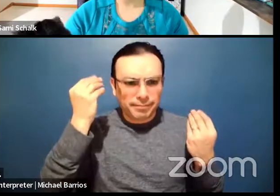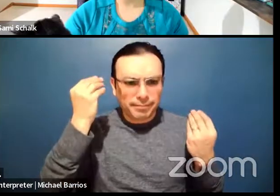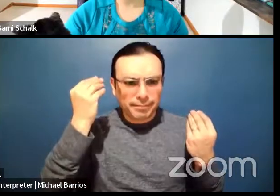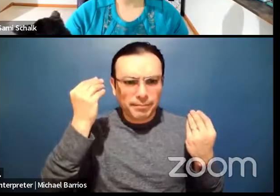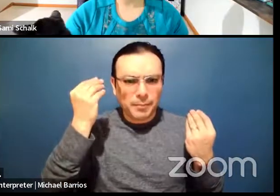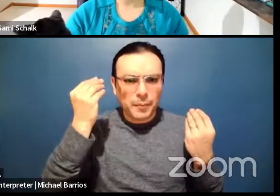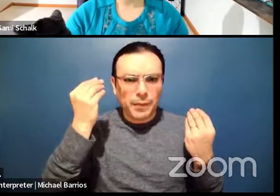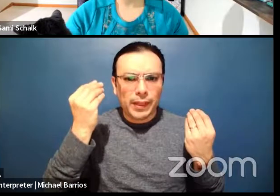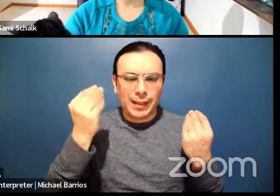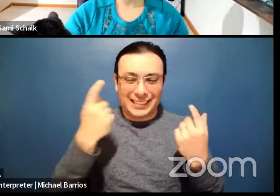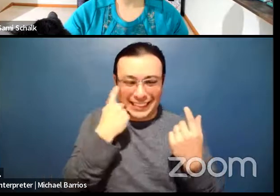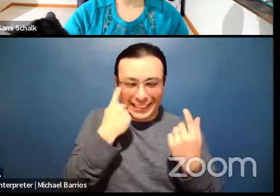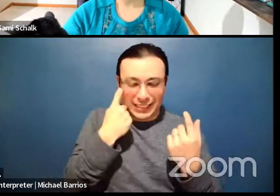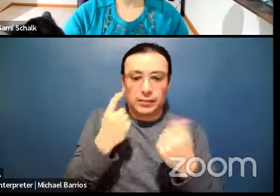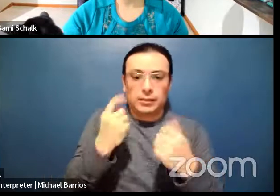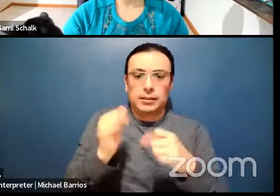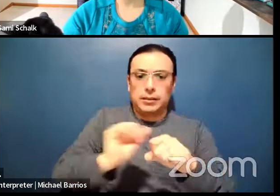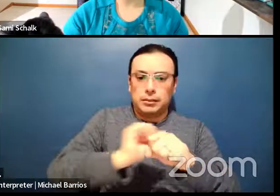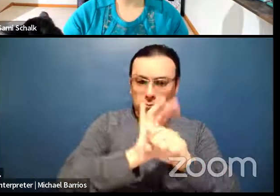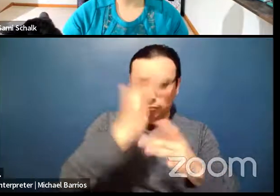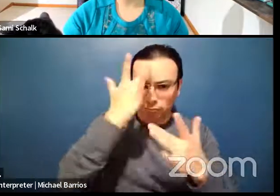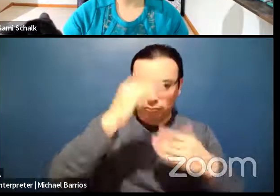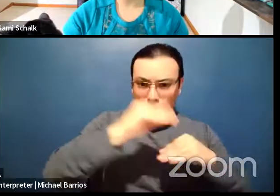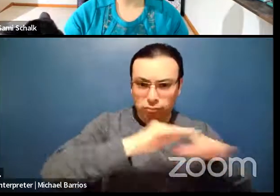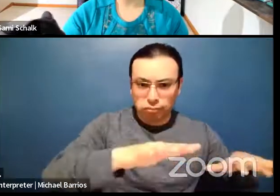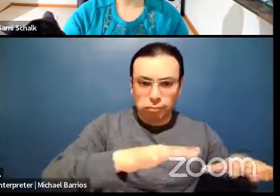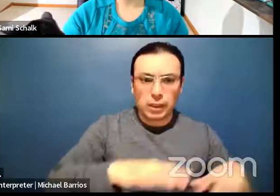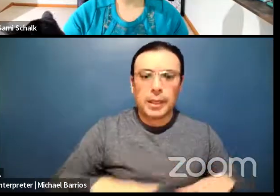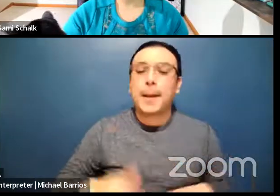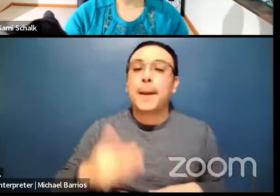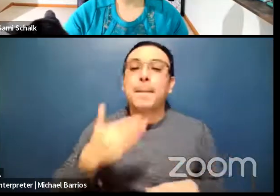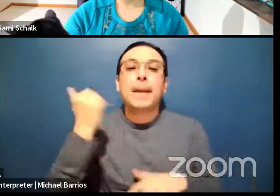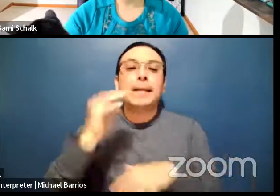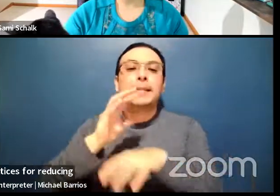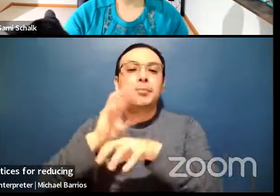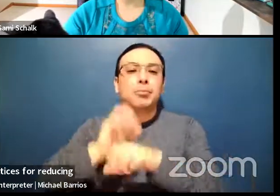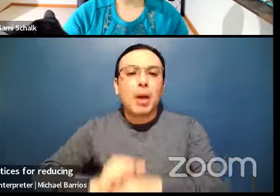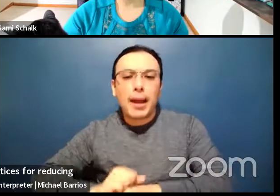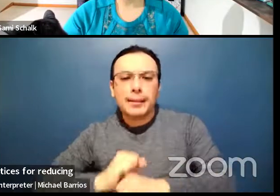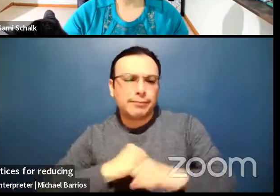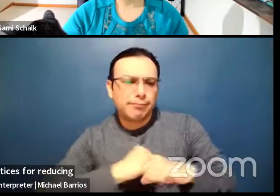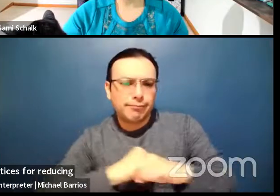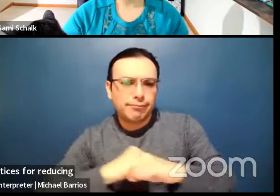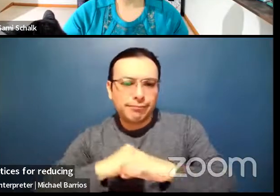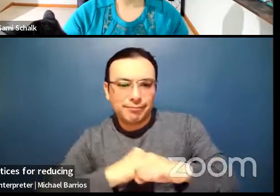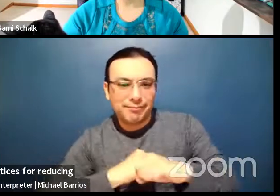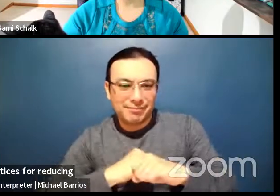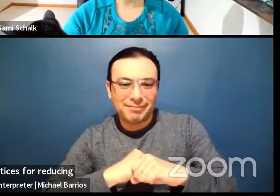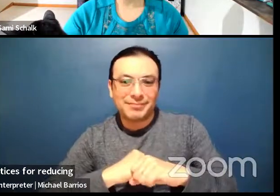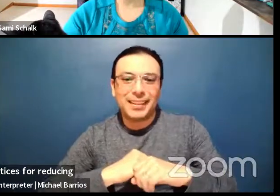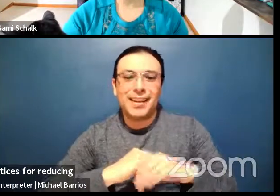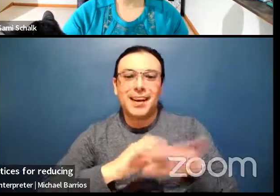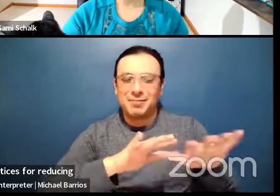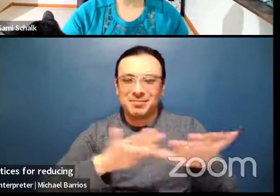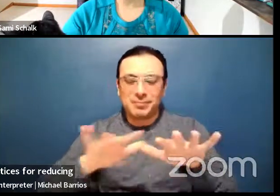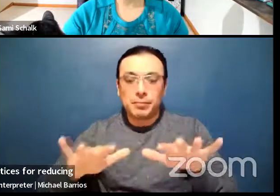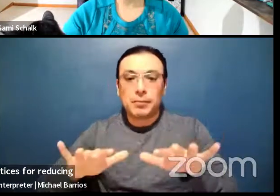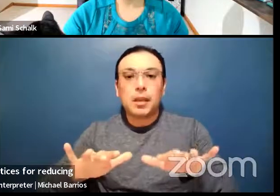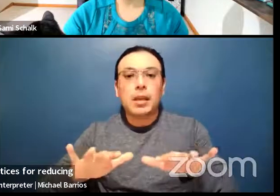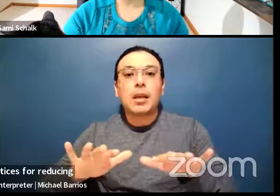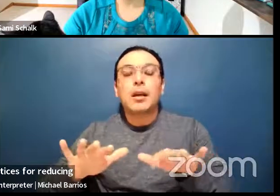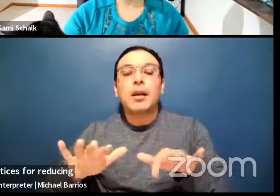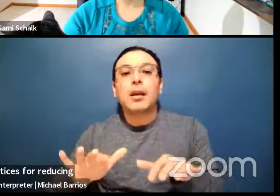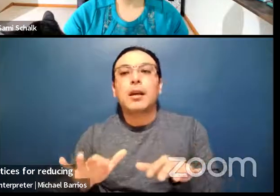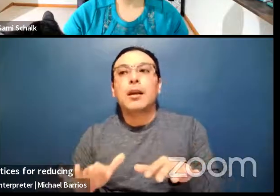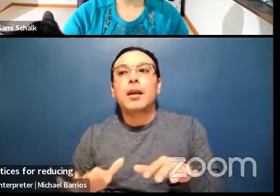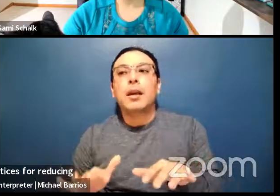have simultaneously reinforced and disrupted dominant understandings of family. That is, who quote unquote